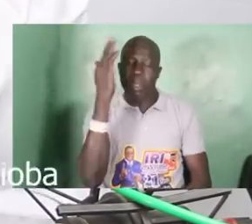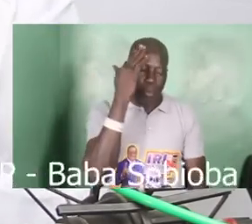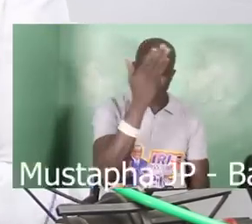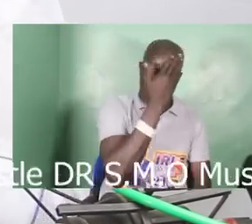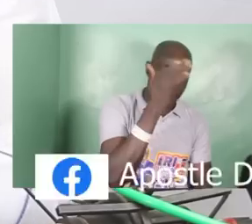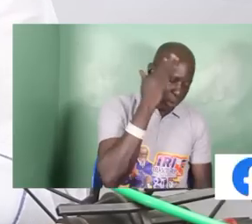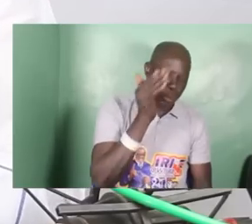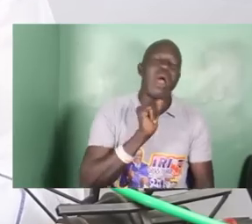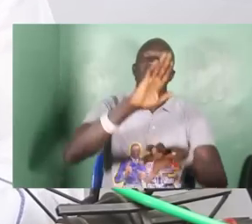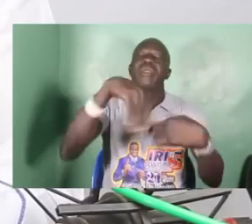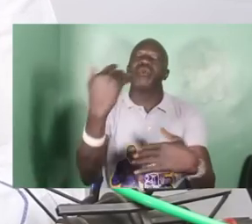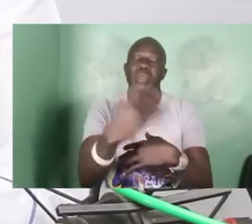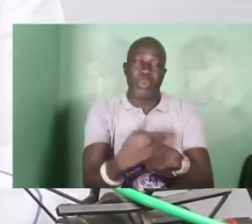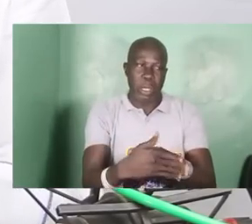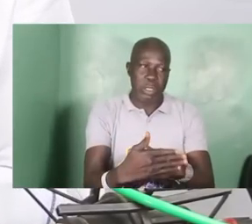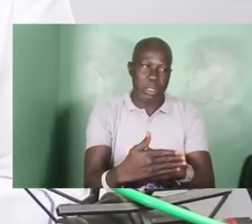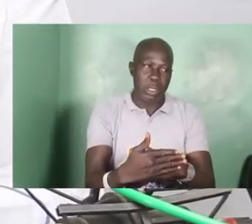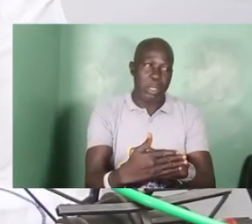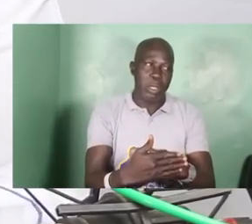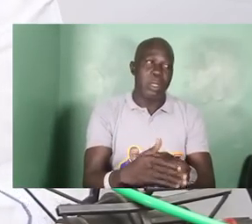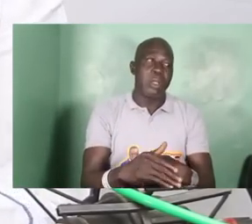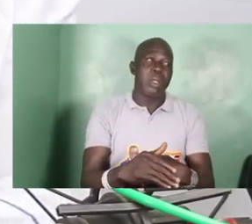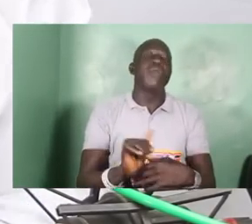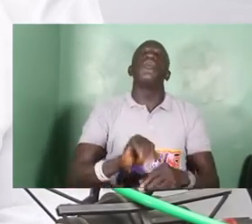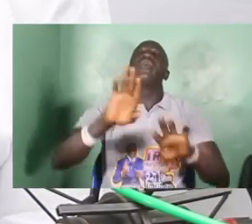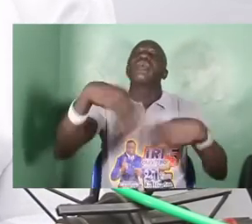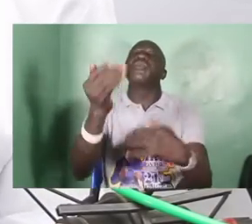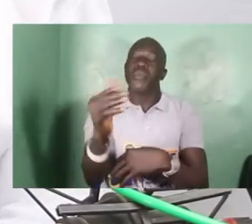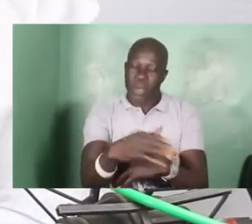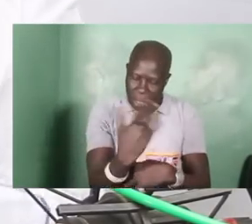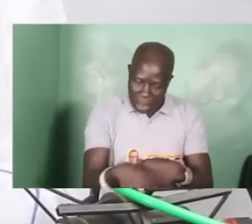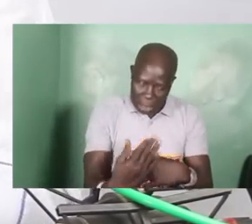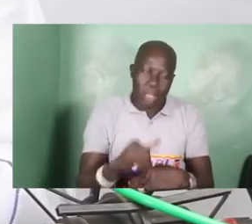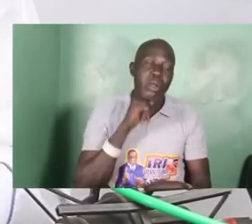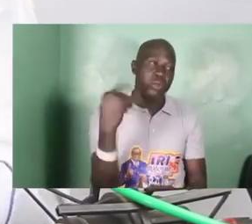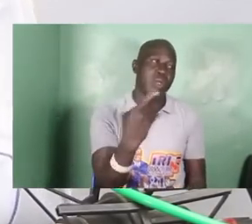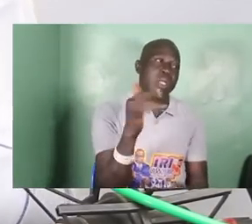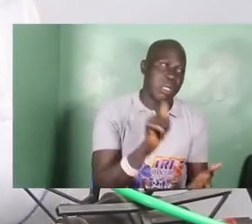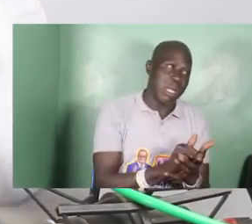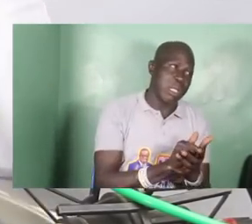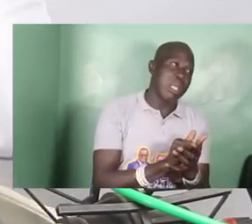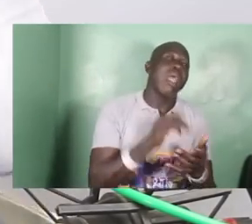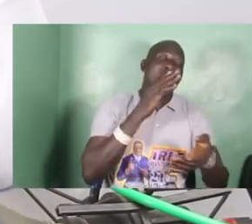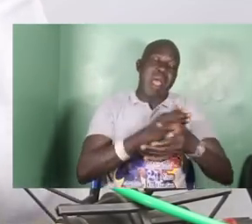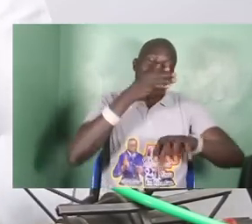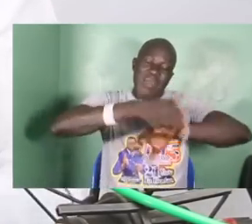will collect the mantle. We will give you the bread. Mantle go up my bread. You will collect bread. Not